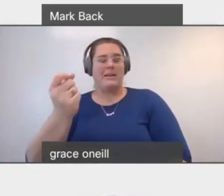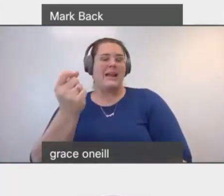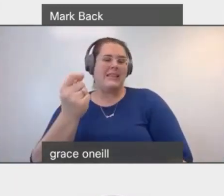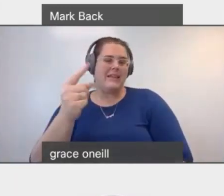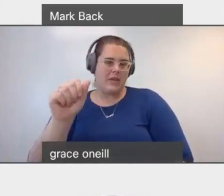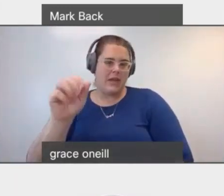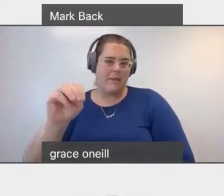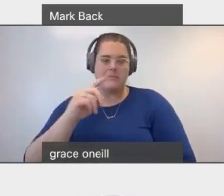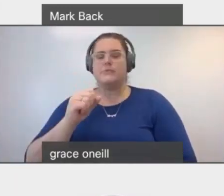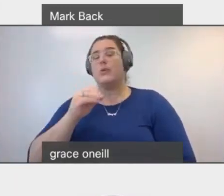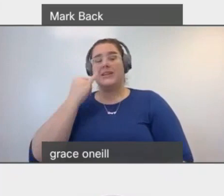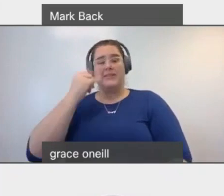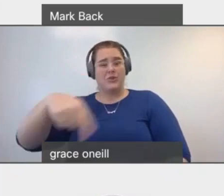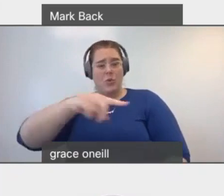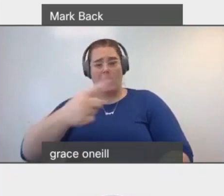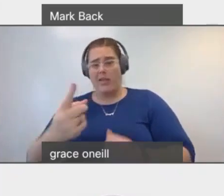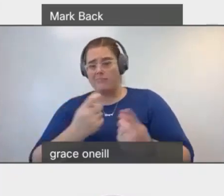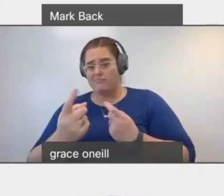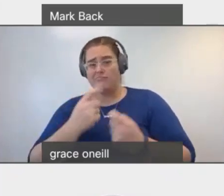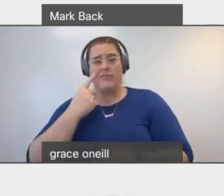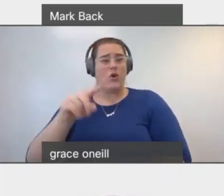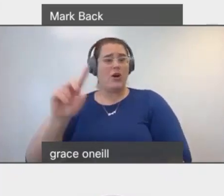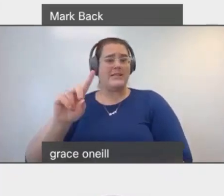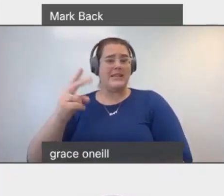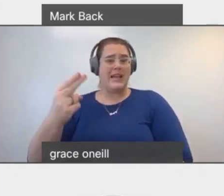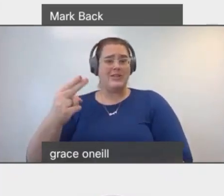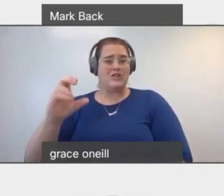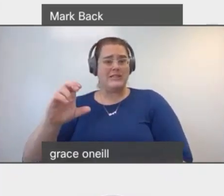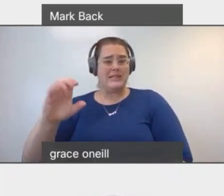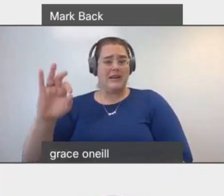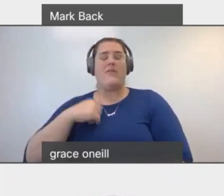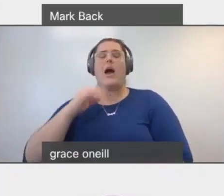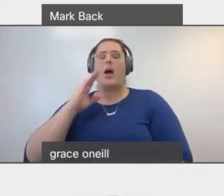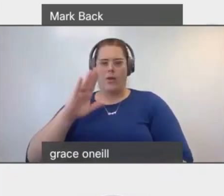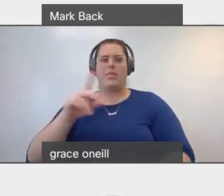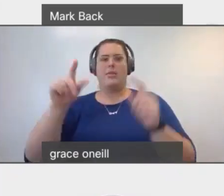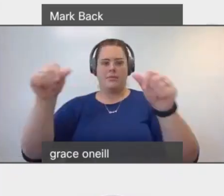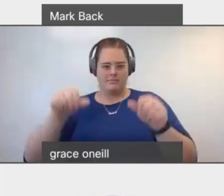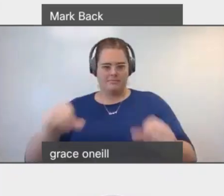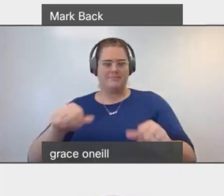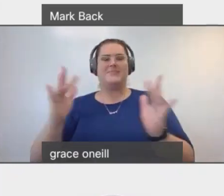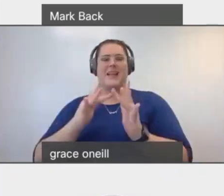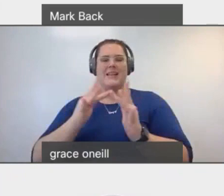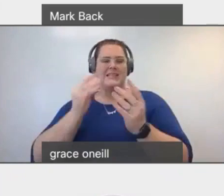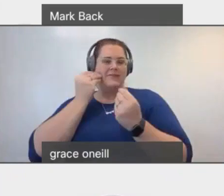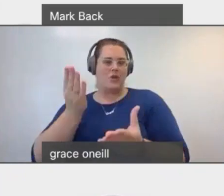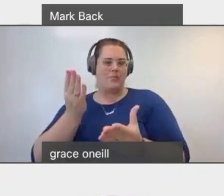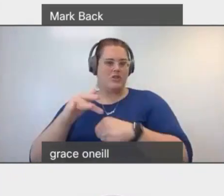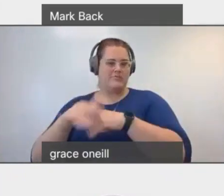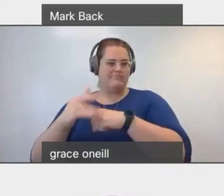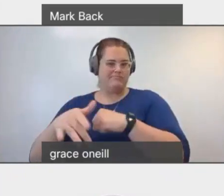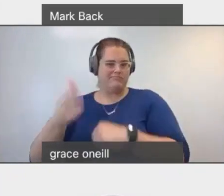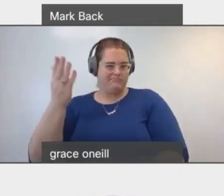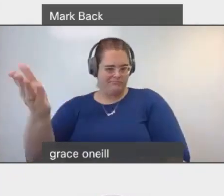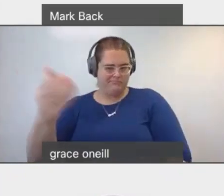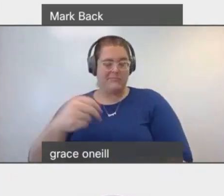have any questions for DHCF, their contact information for this project. But again, services